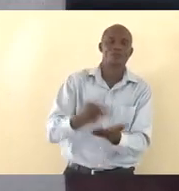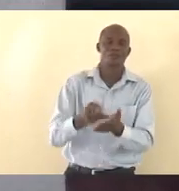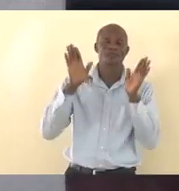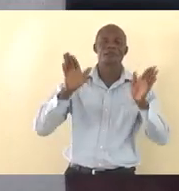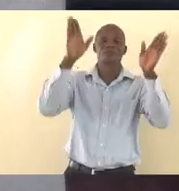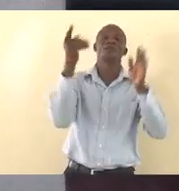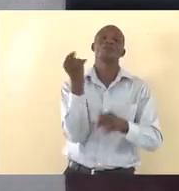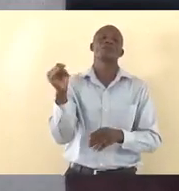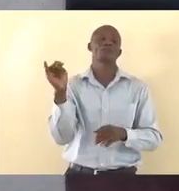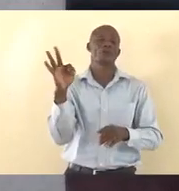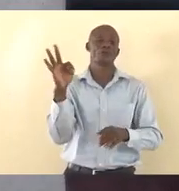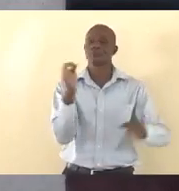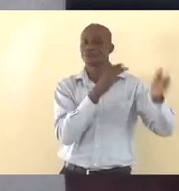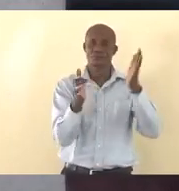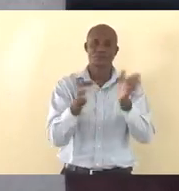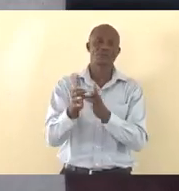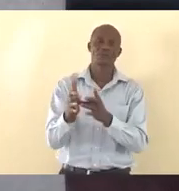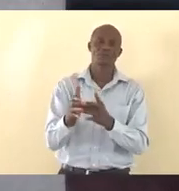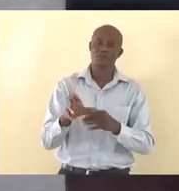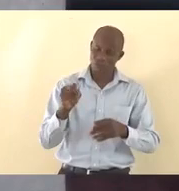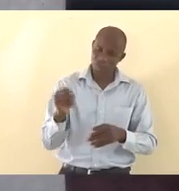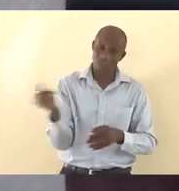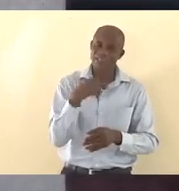who witnessed the resurrection of